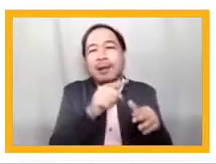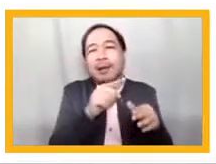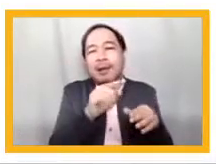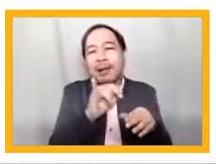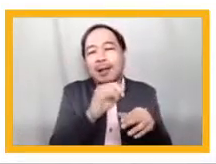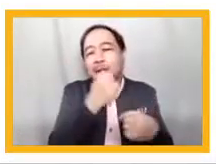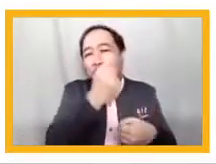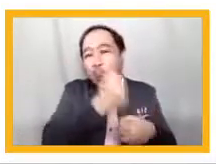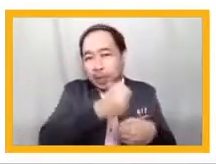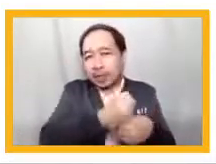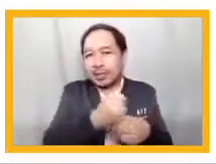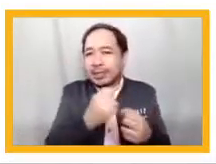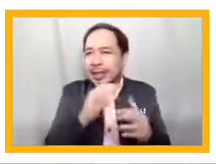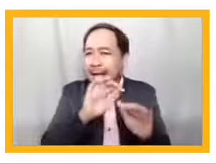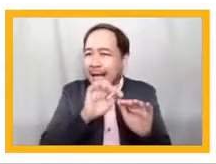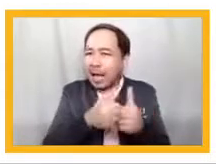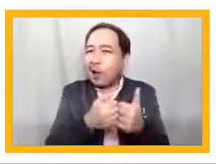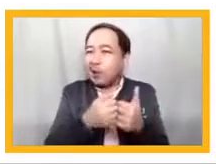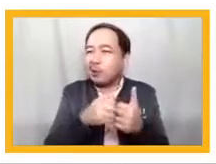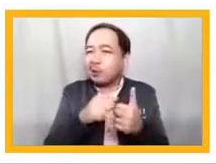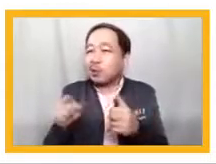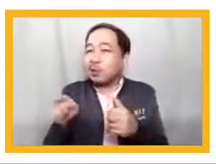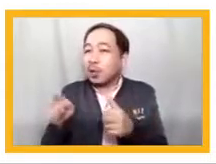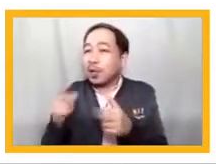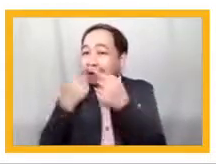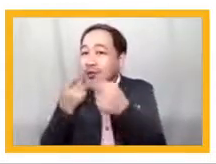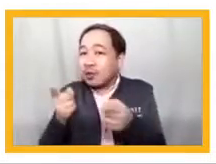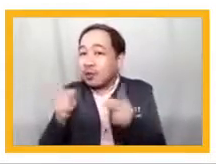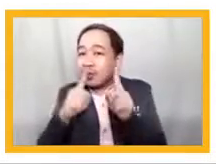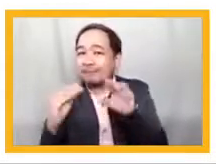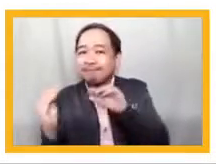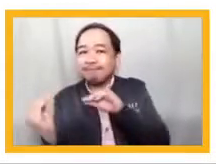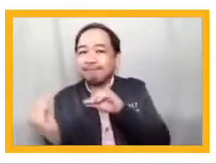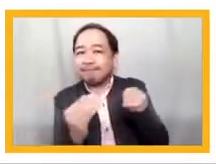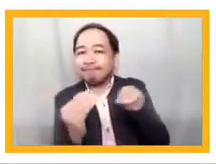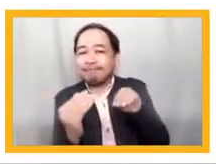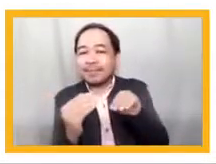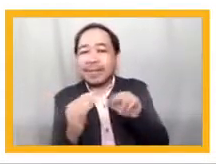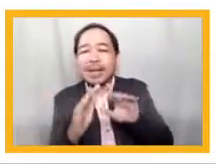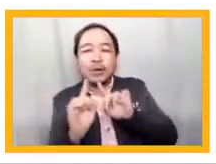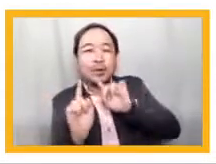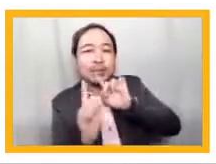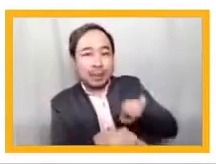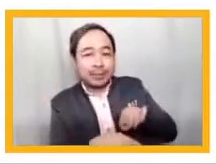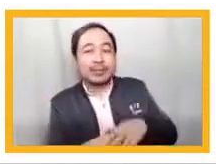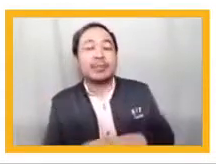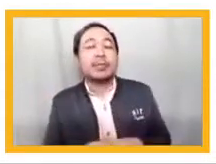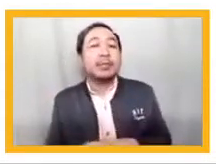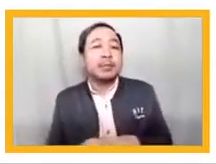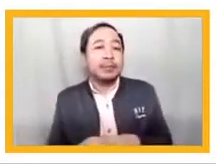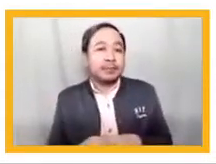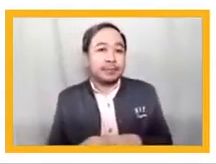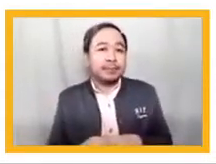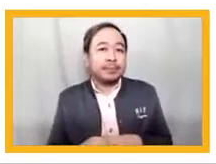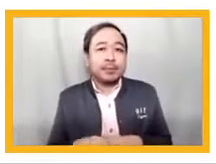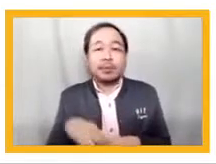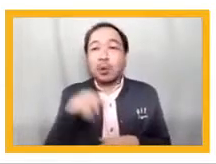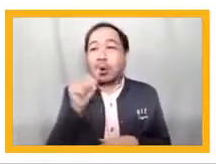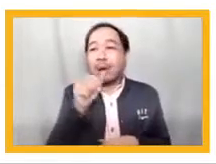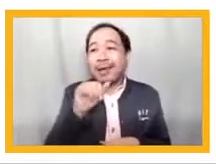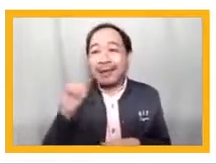college students to open source skills and software AI skills to every major student. And as a final